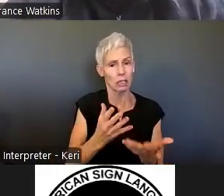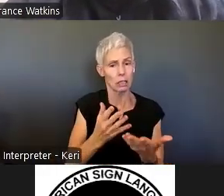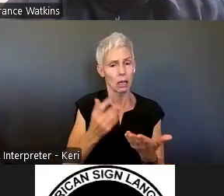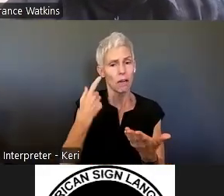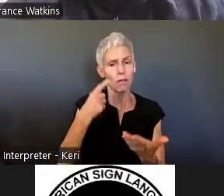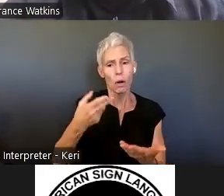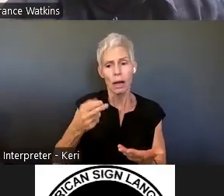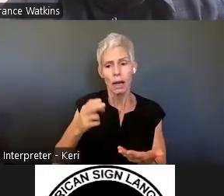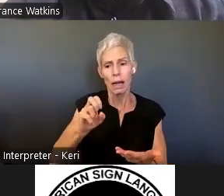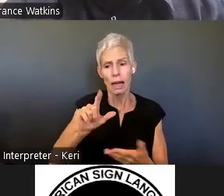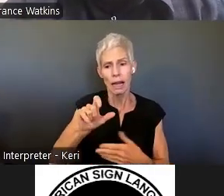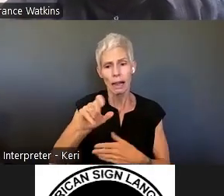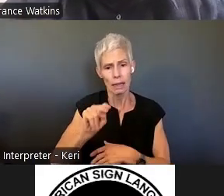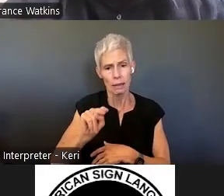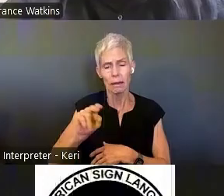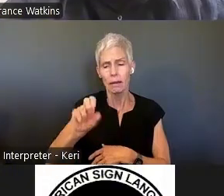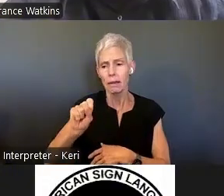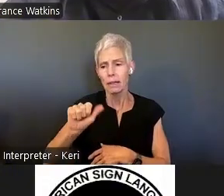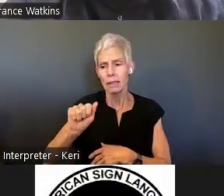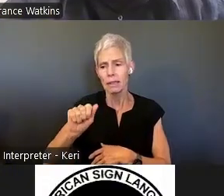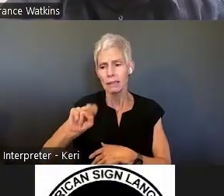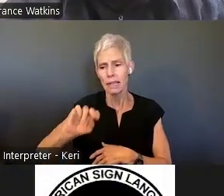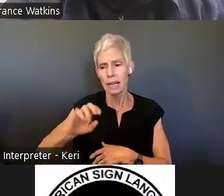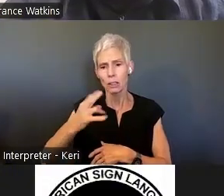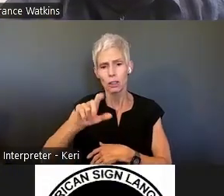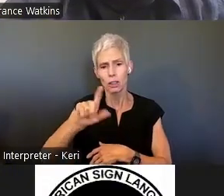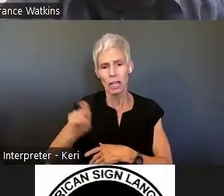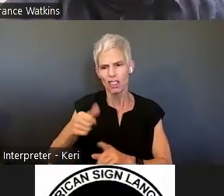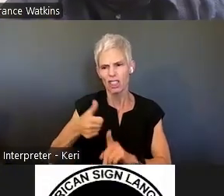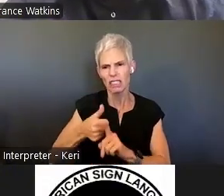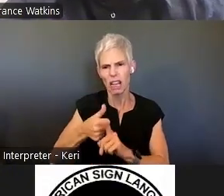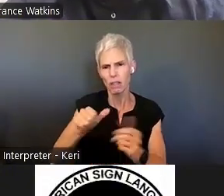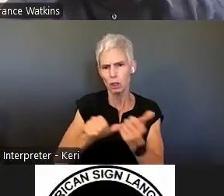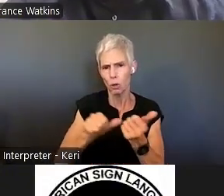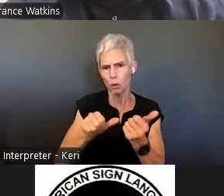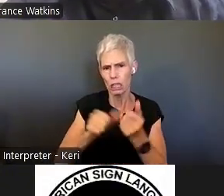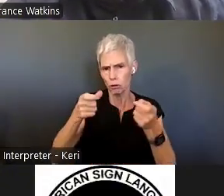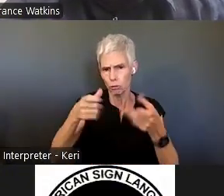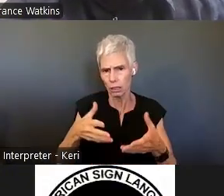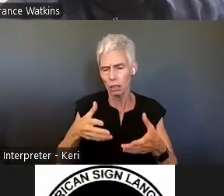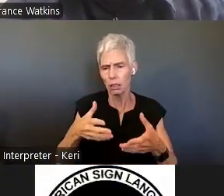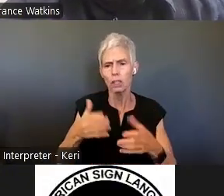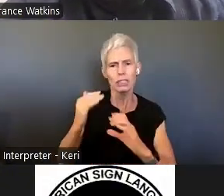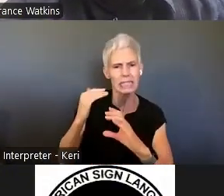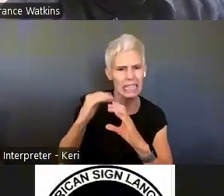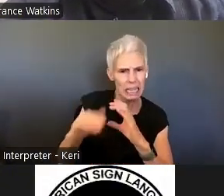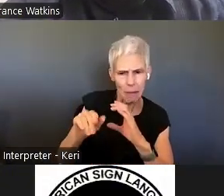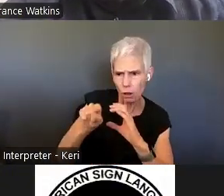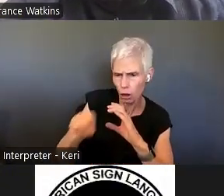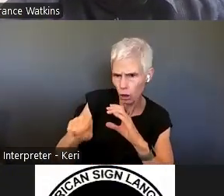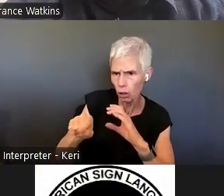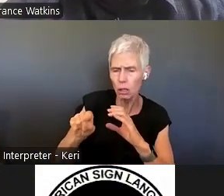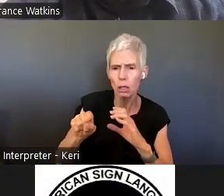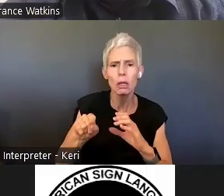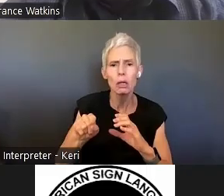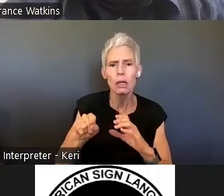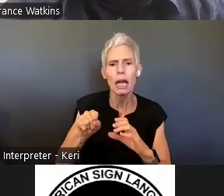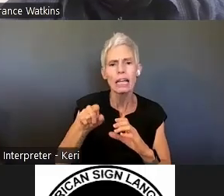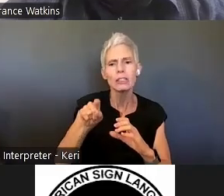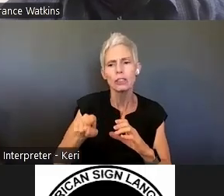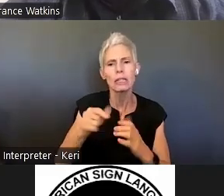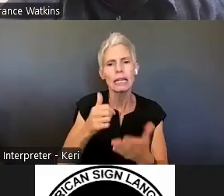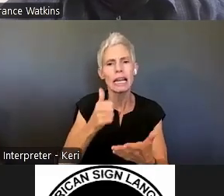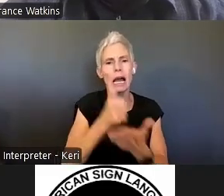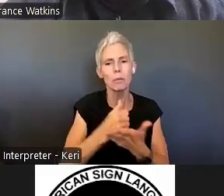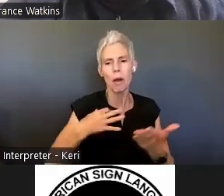the associate director, you would just send her an email if you're internal or external, and she could help you get the application